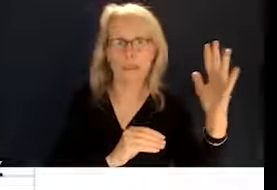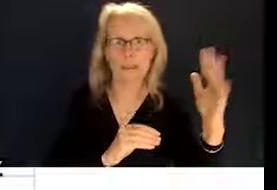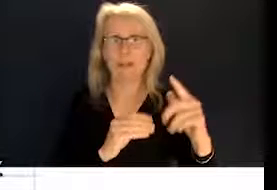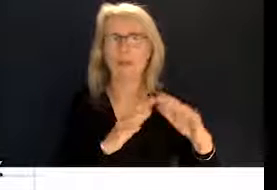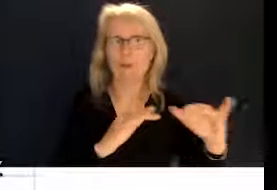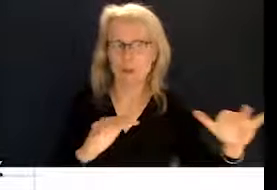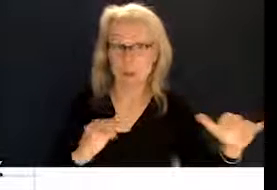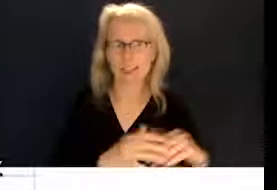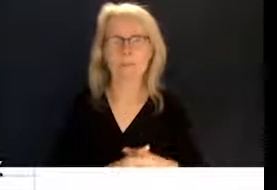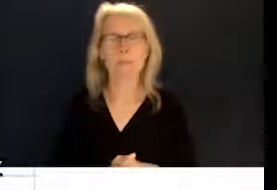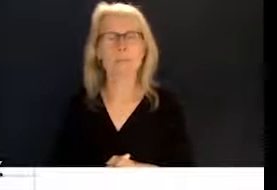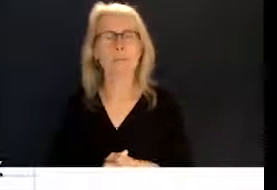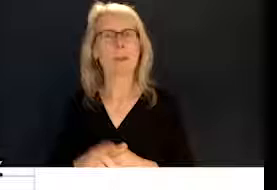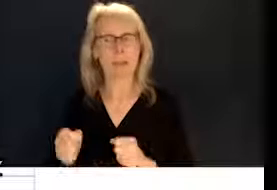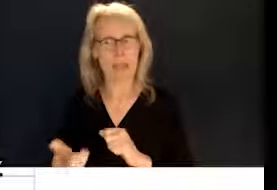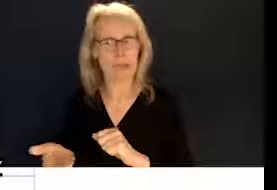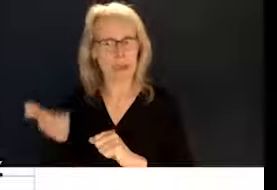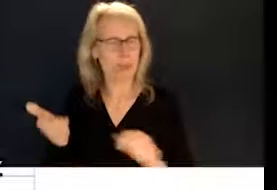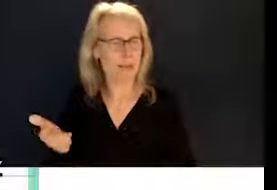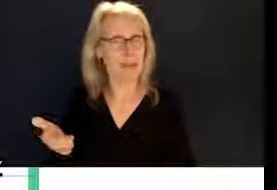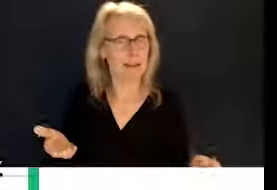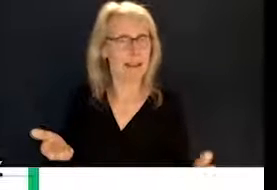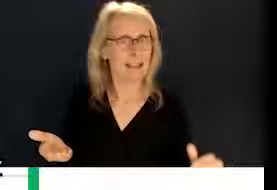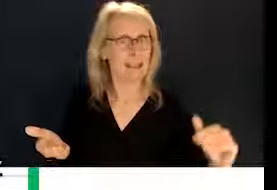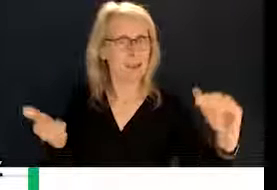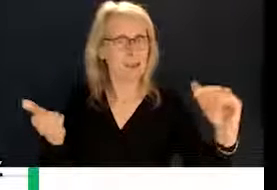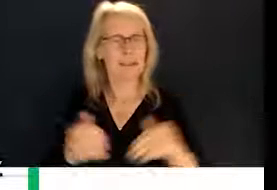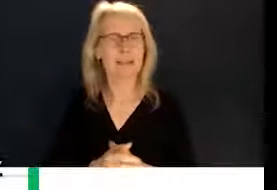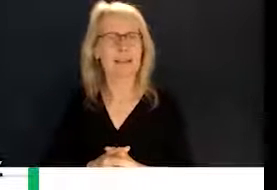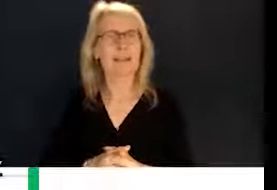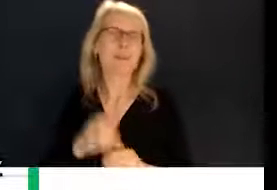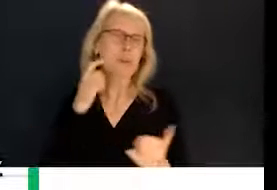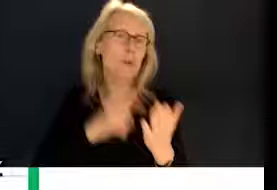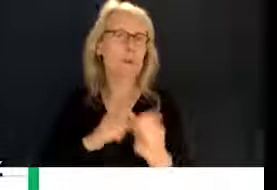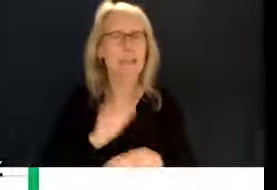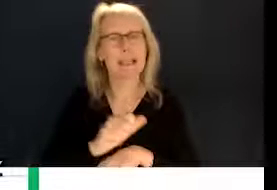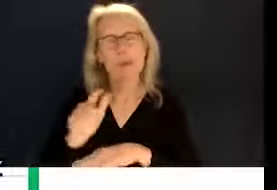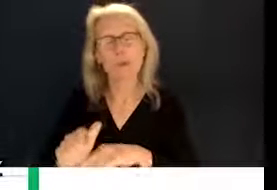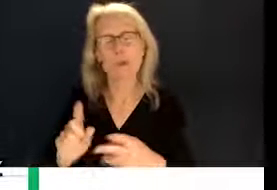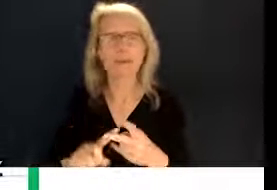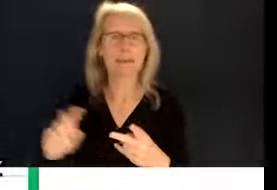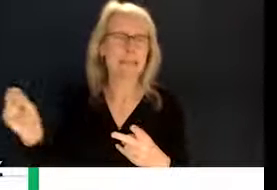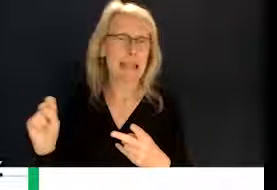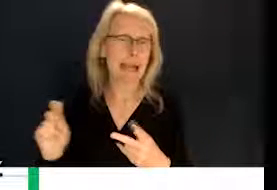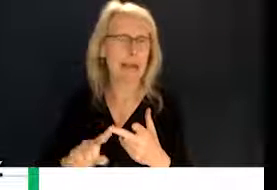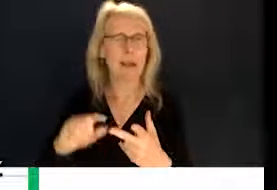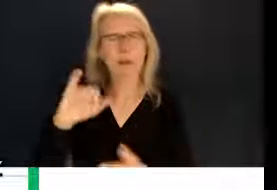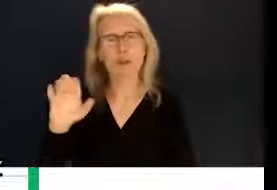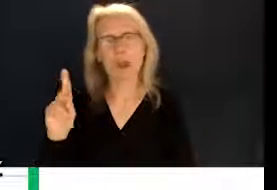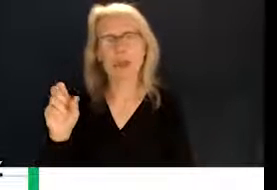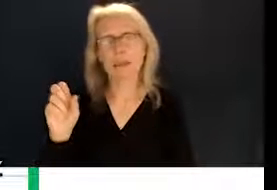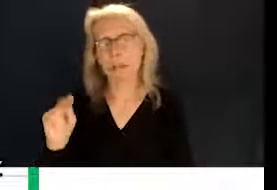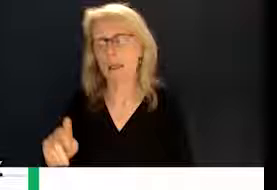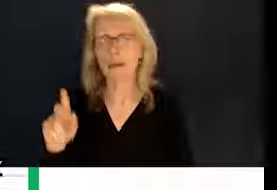richness. And what did we see for some of these cities? Well, St. Louis, Seattle, Jackson,